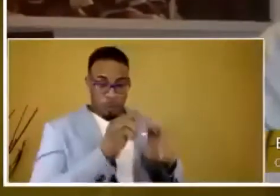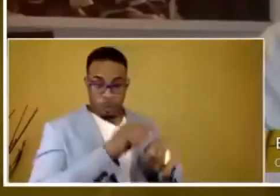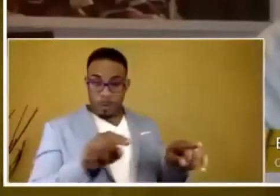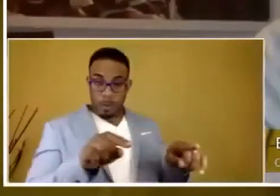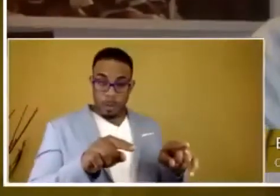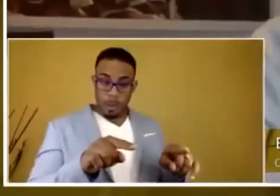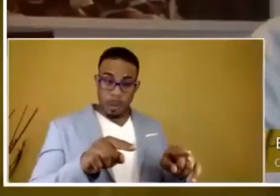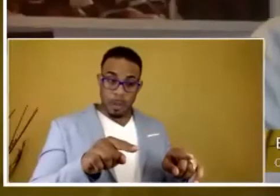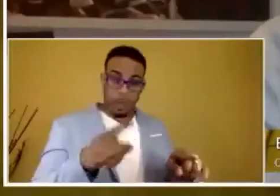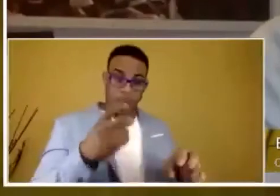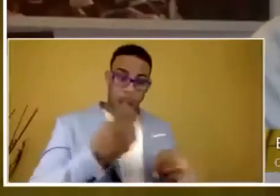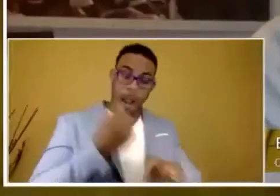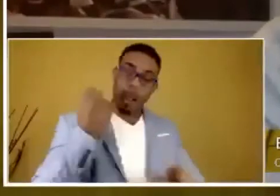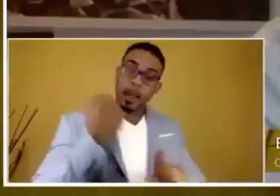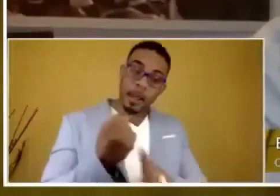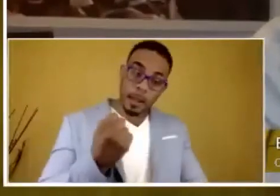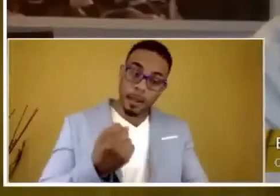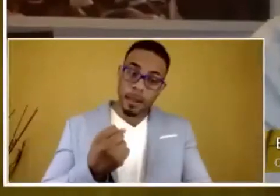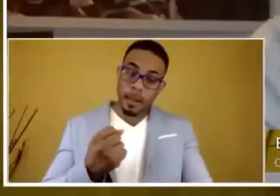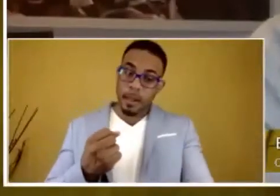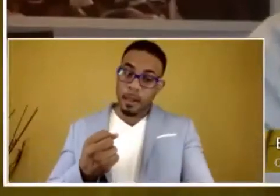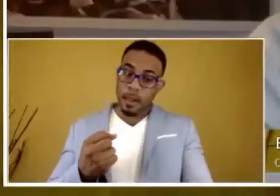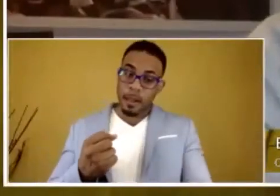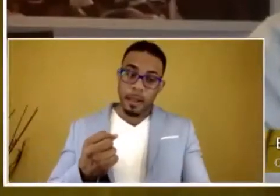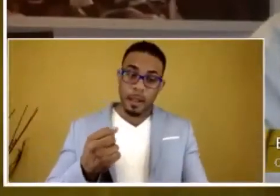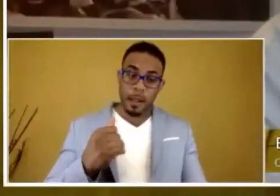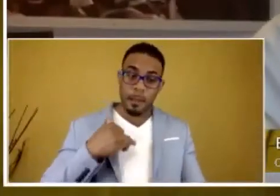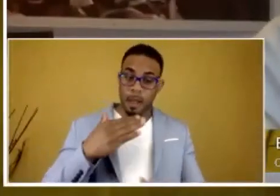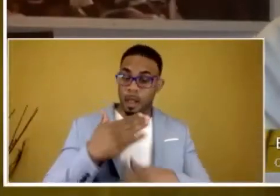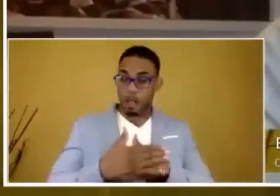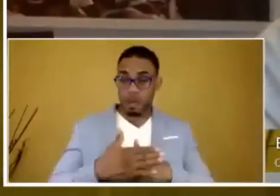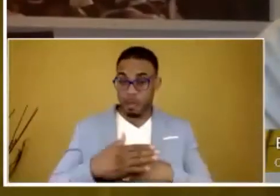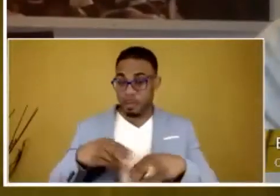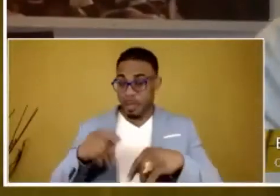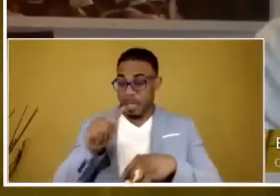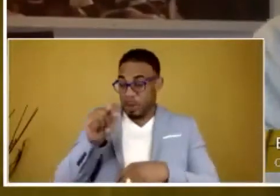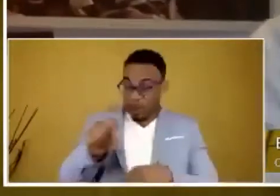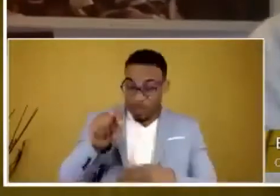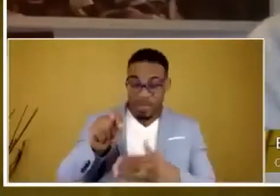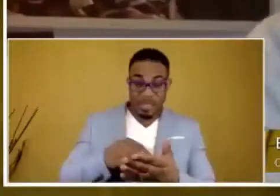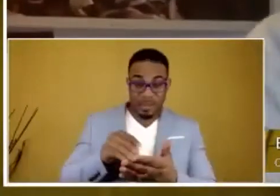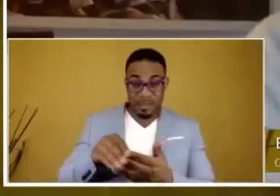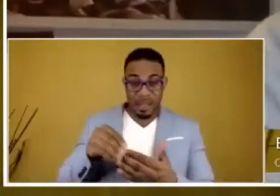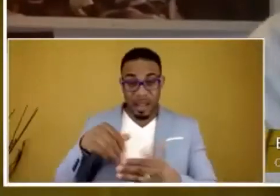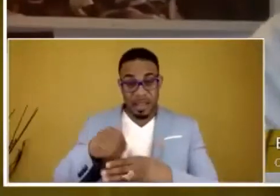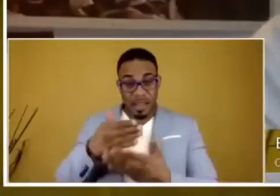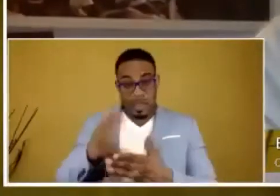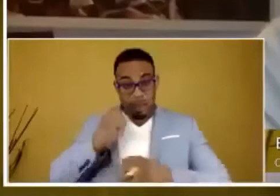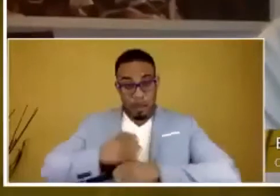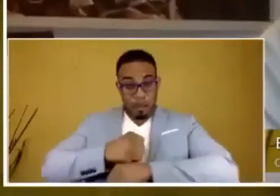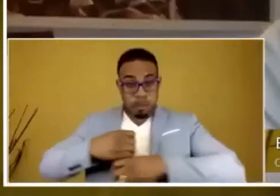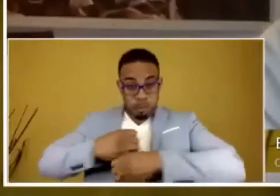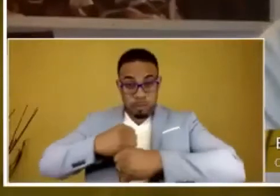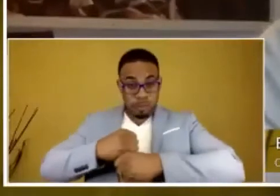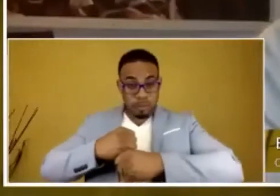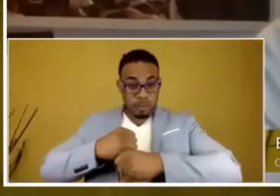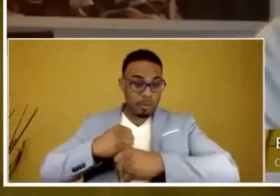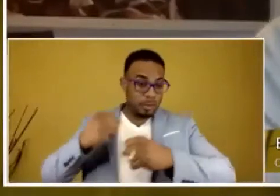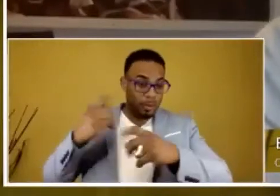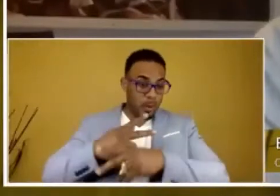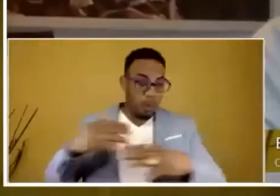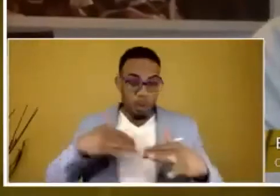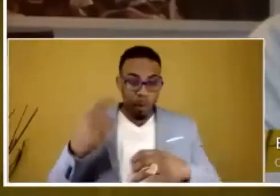hardest hit. In my lifetime, our country's only spent trillions of dollars on things that blow up and the wars in which we use